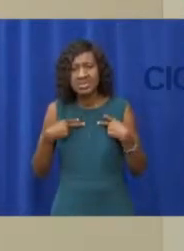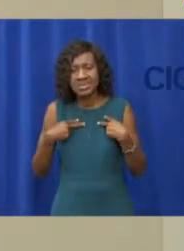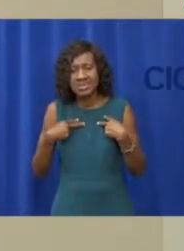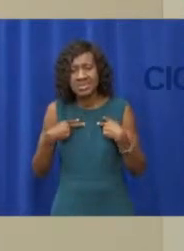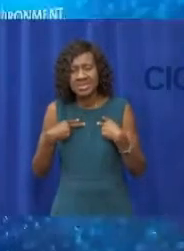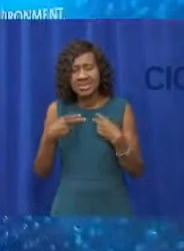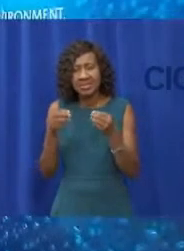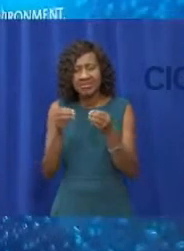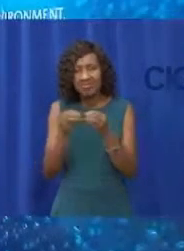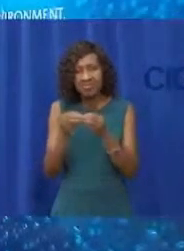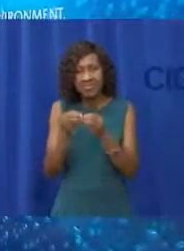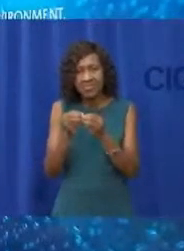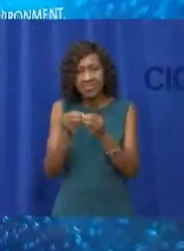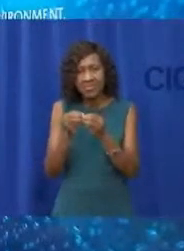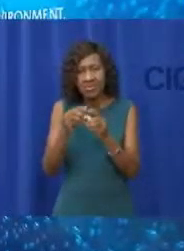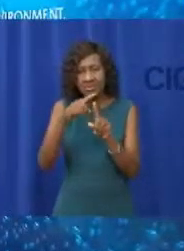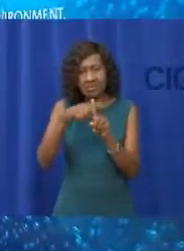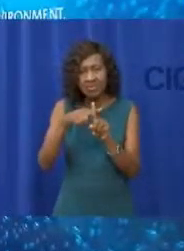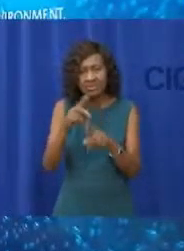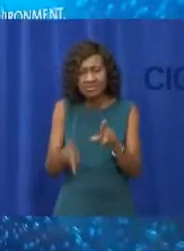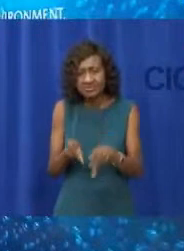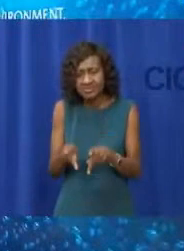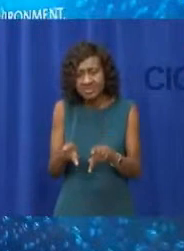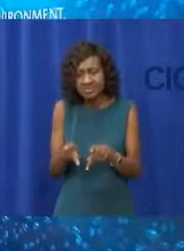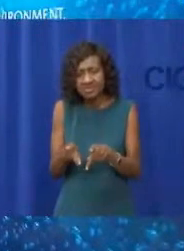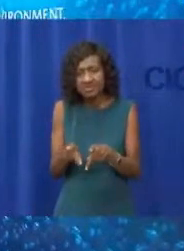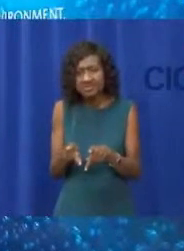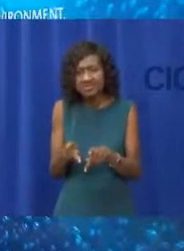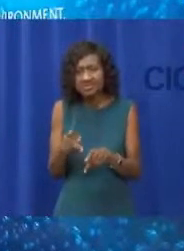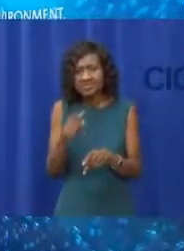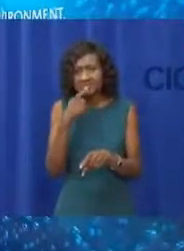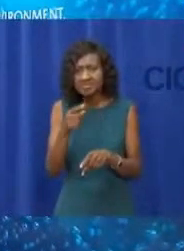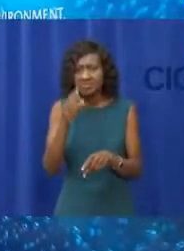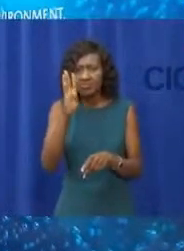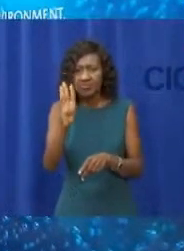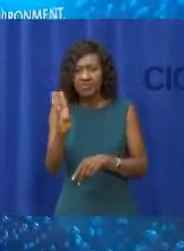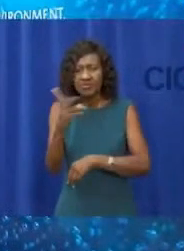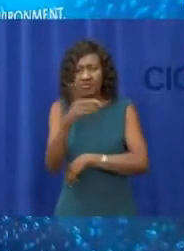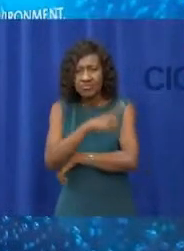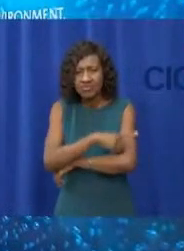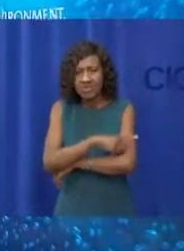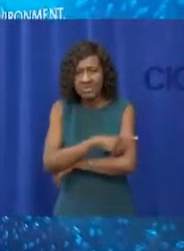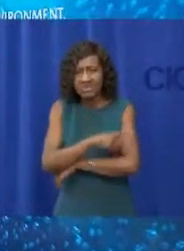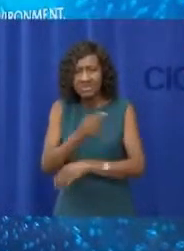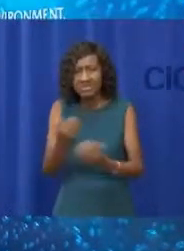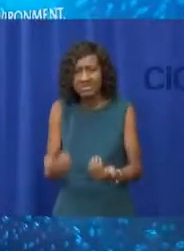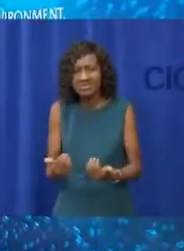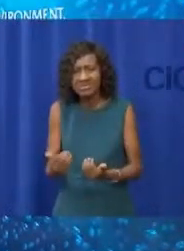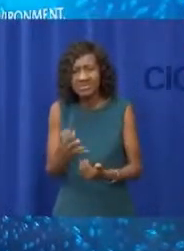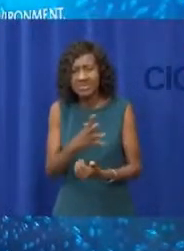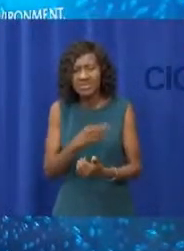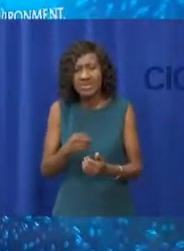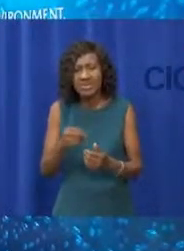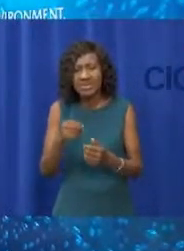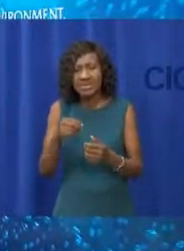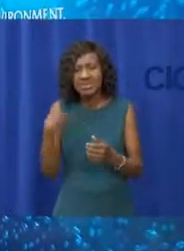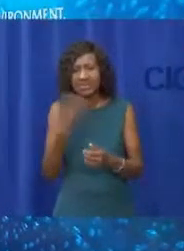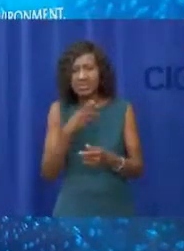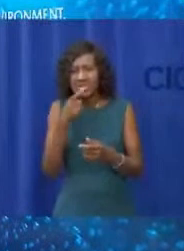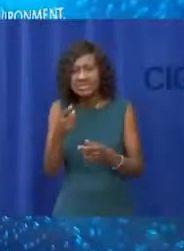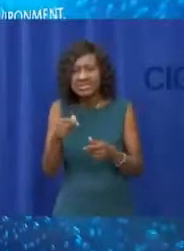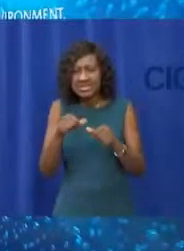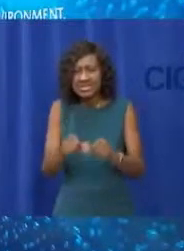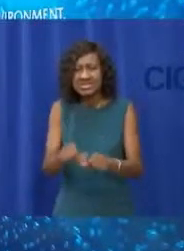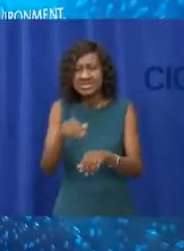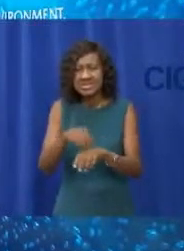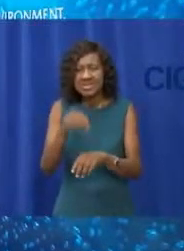Yes, I think the news today does step it up a little for us. We're 4 days in now, and we have been promoting the message, stay at home. I certainly will